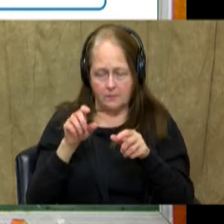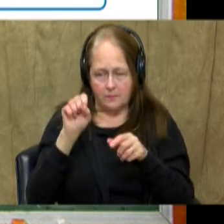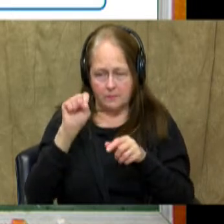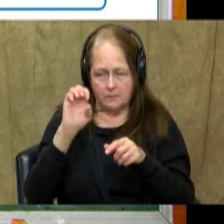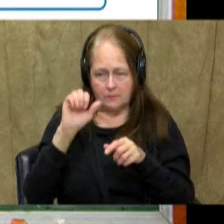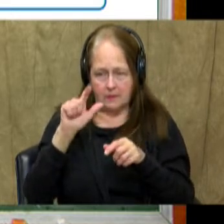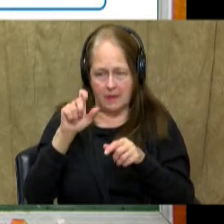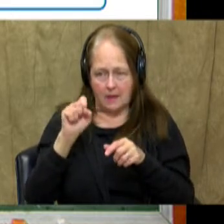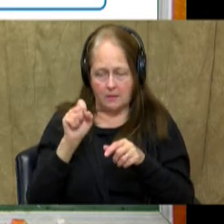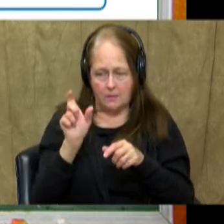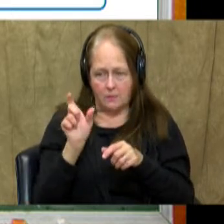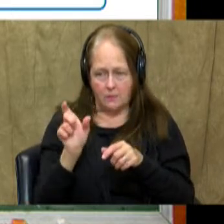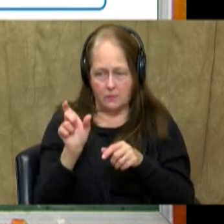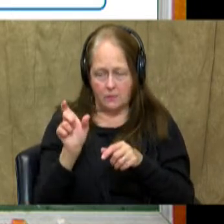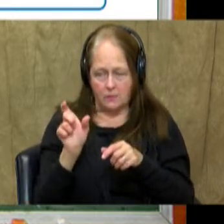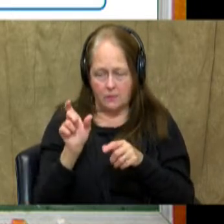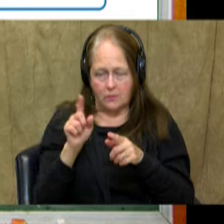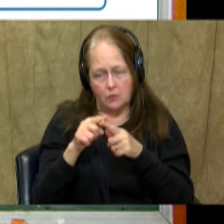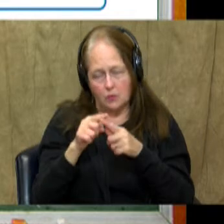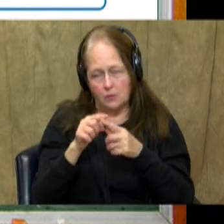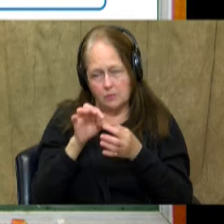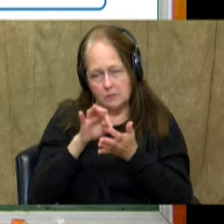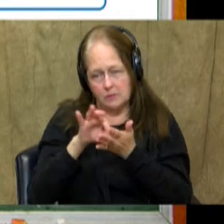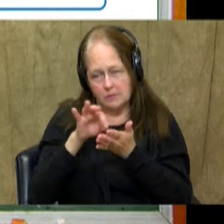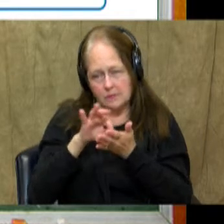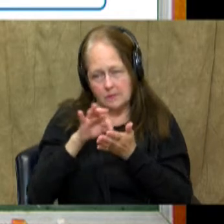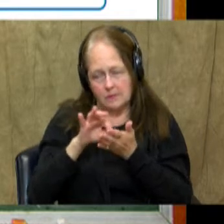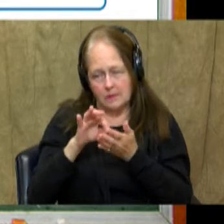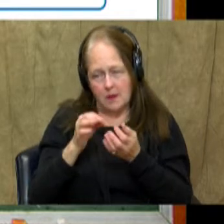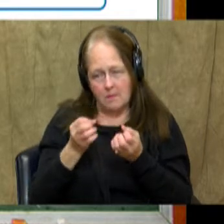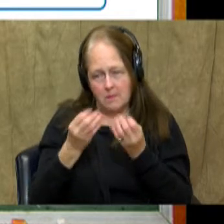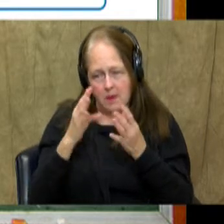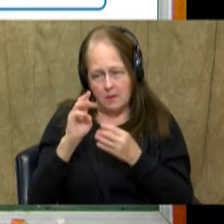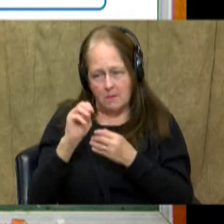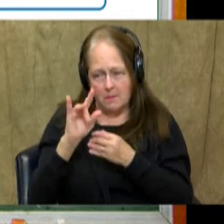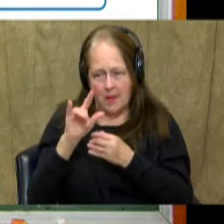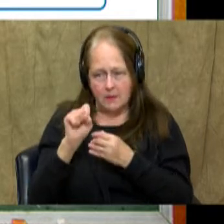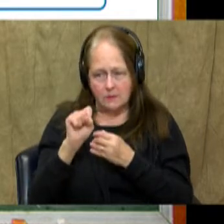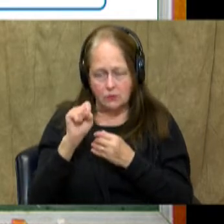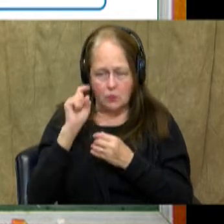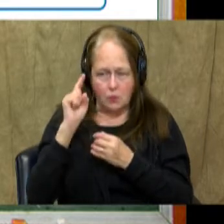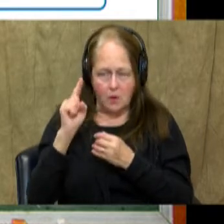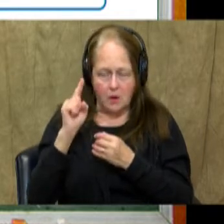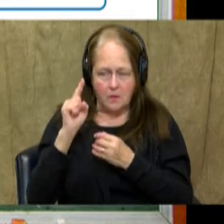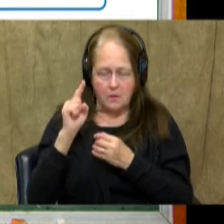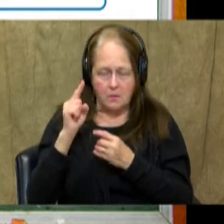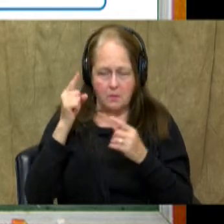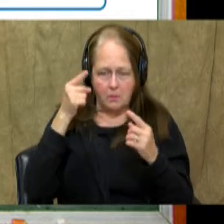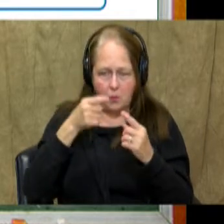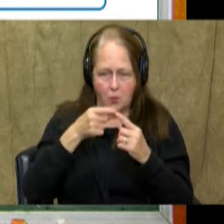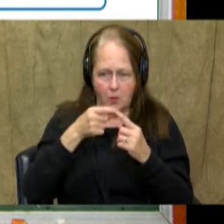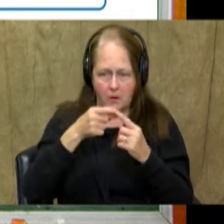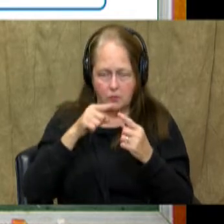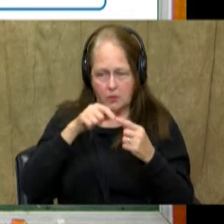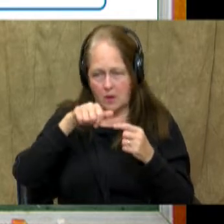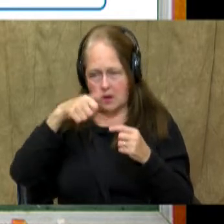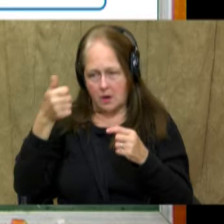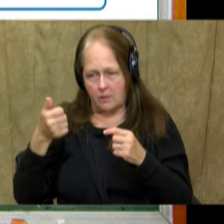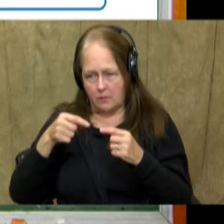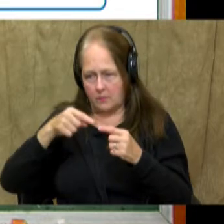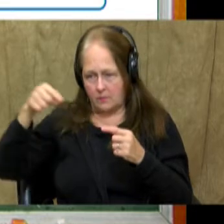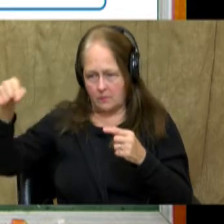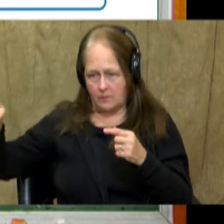what we use to try to estimate the mileage between one point to another, we can see that